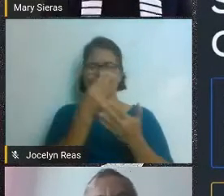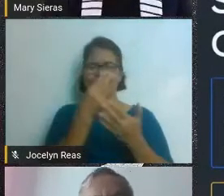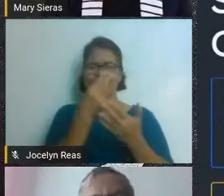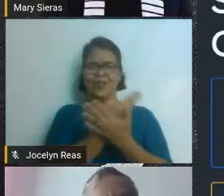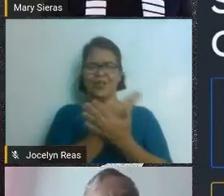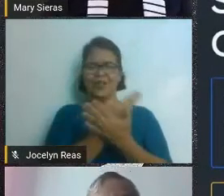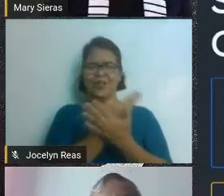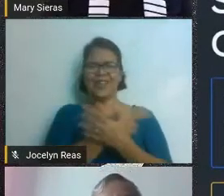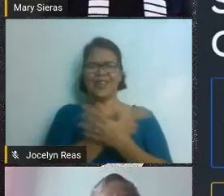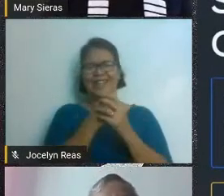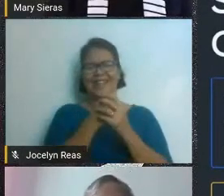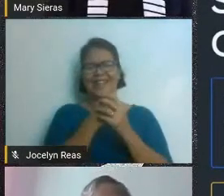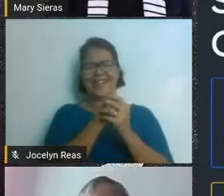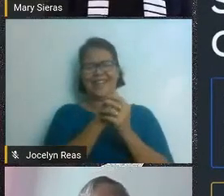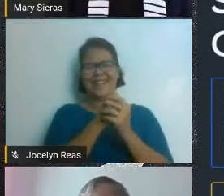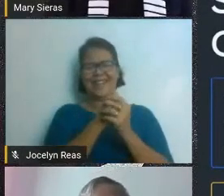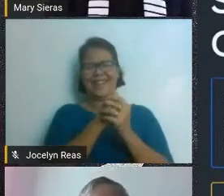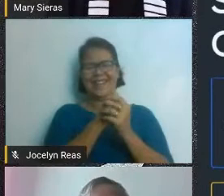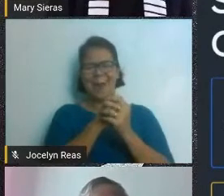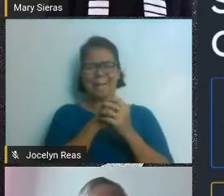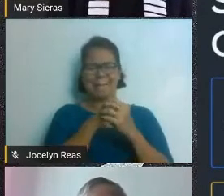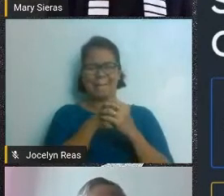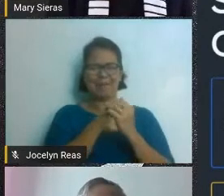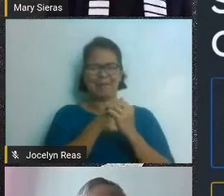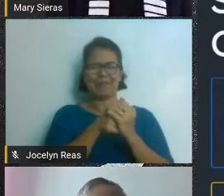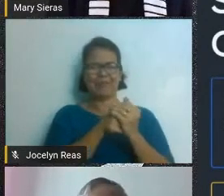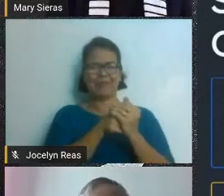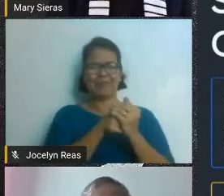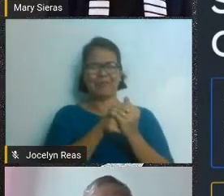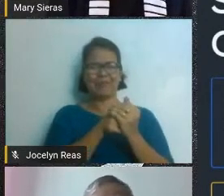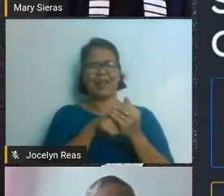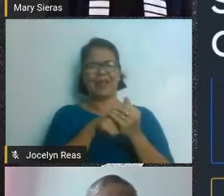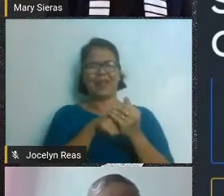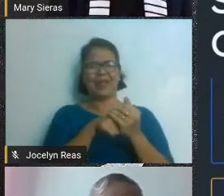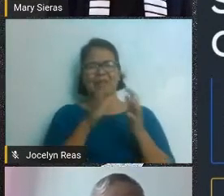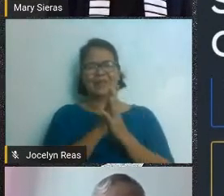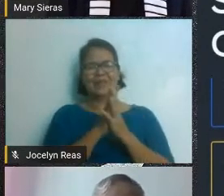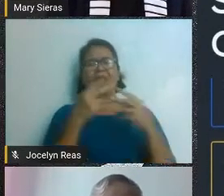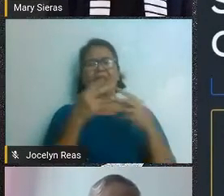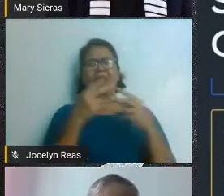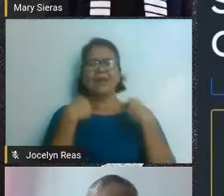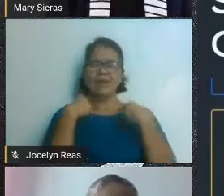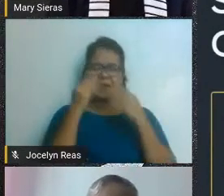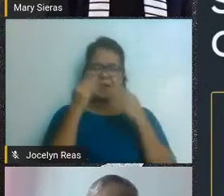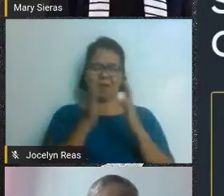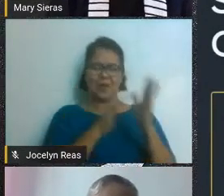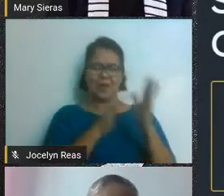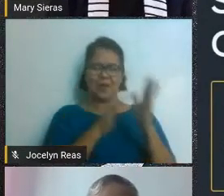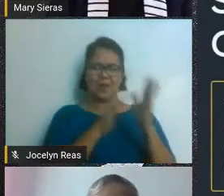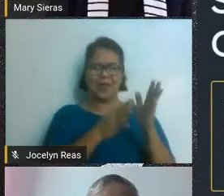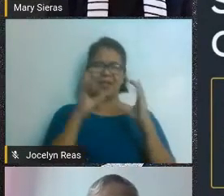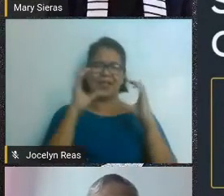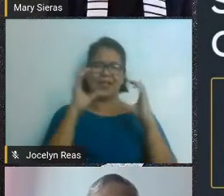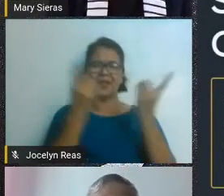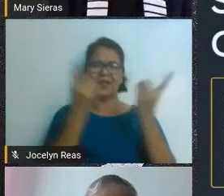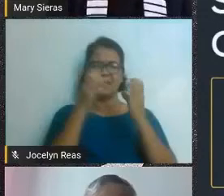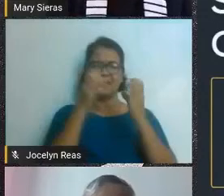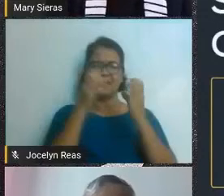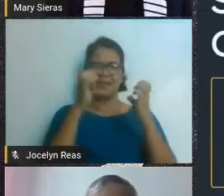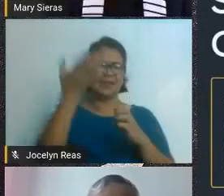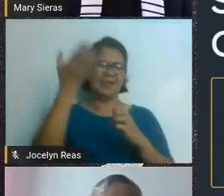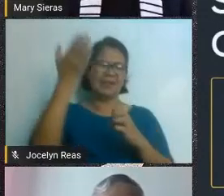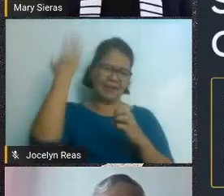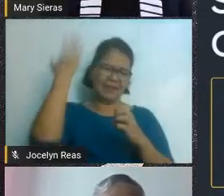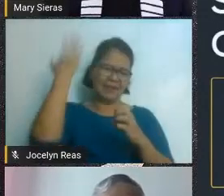Nasa master plan naman talaga yun ng DepEd sa office ni Yusek Alain. Pero as to how